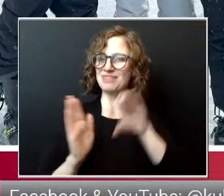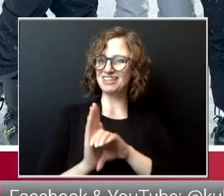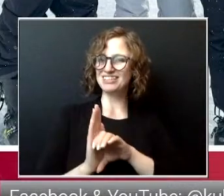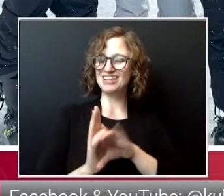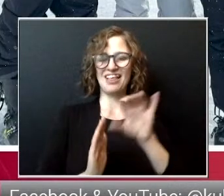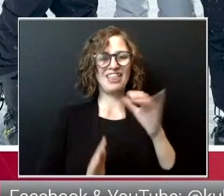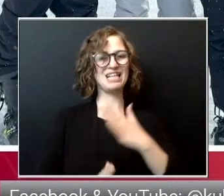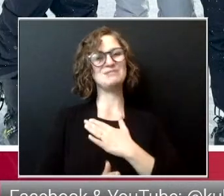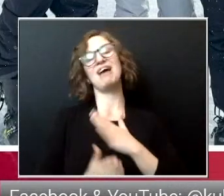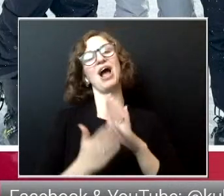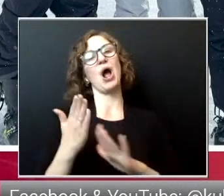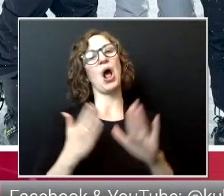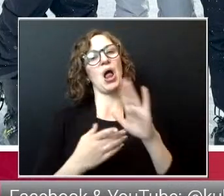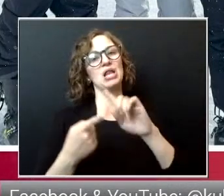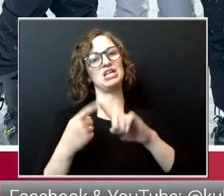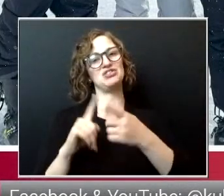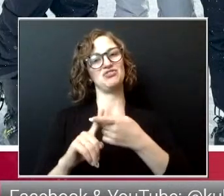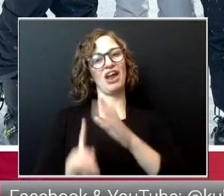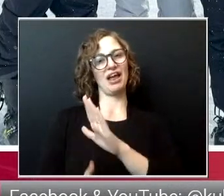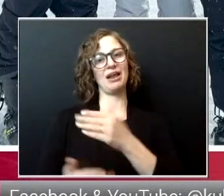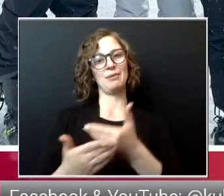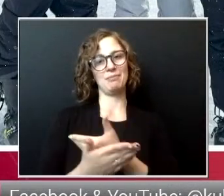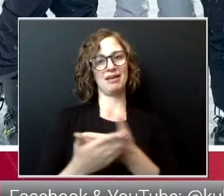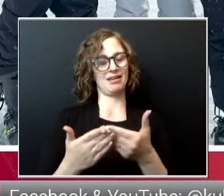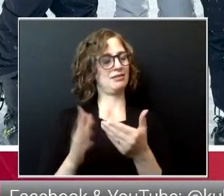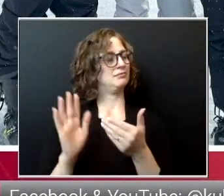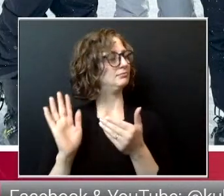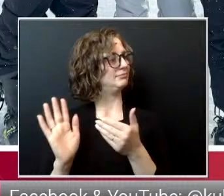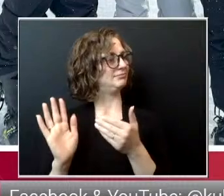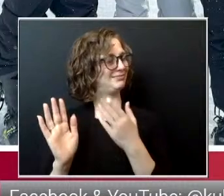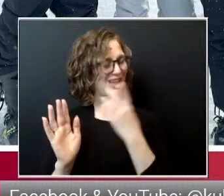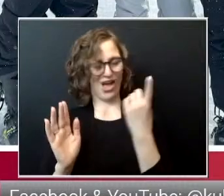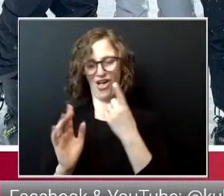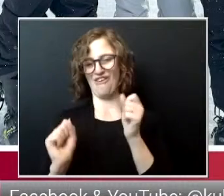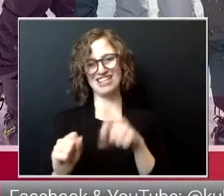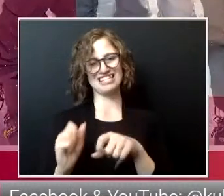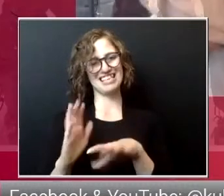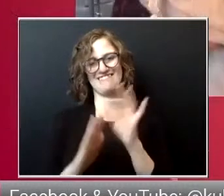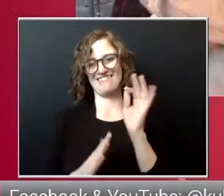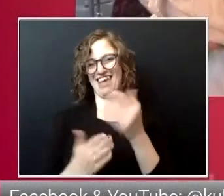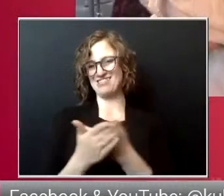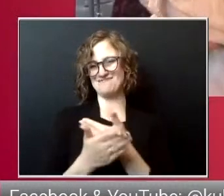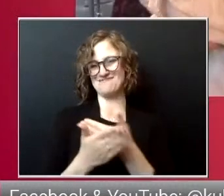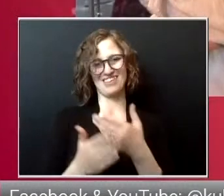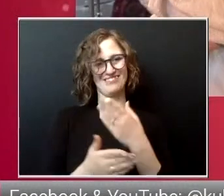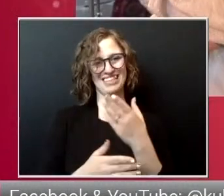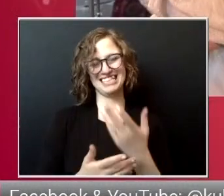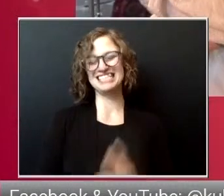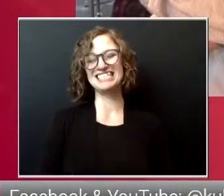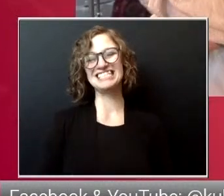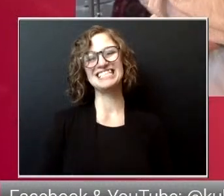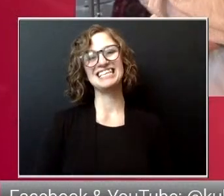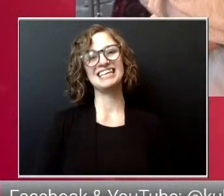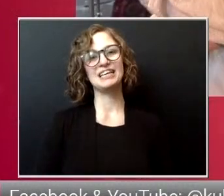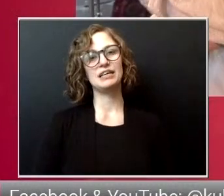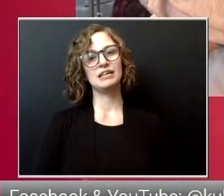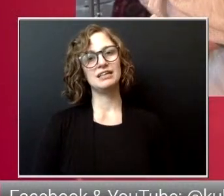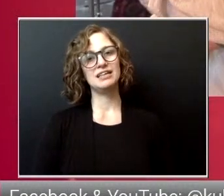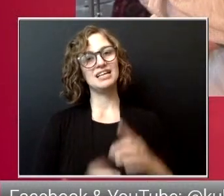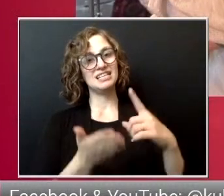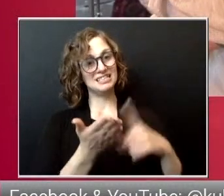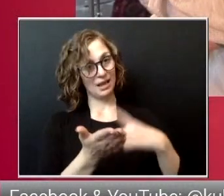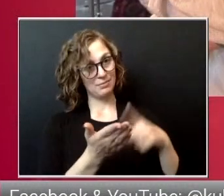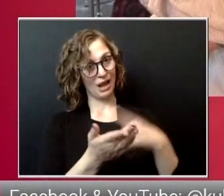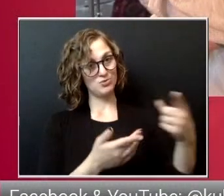baby. I can always find the babies. You can never escape them. It's so sweet. And then sometimes you even hang out with,